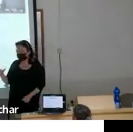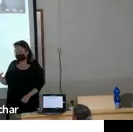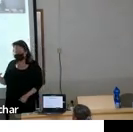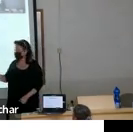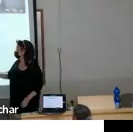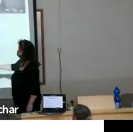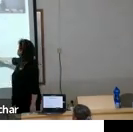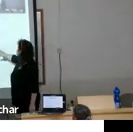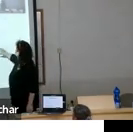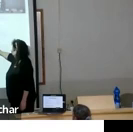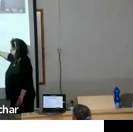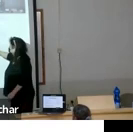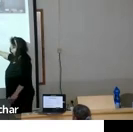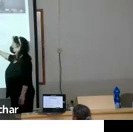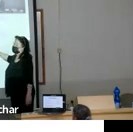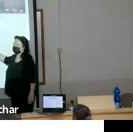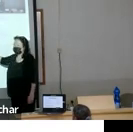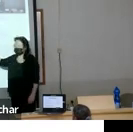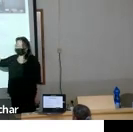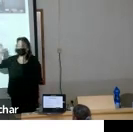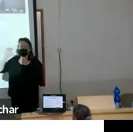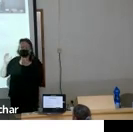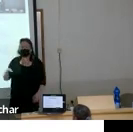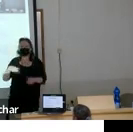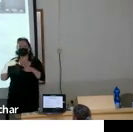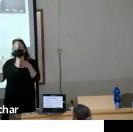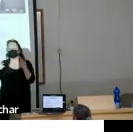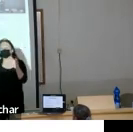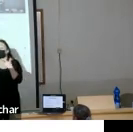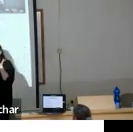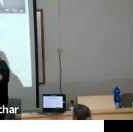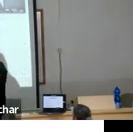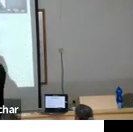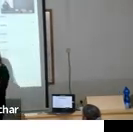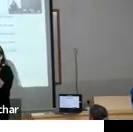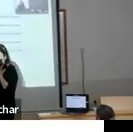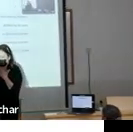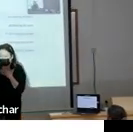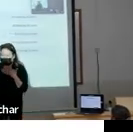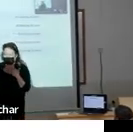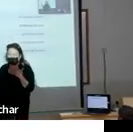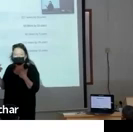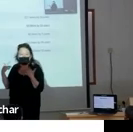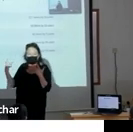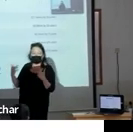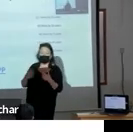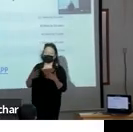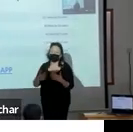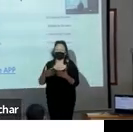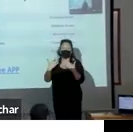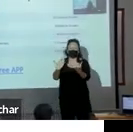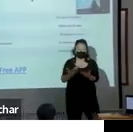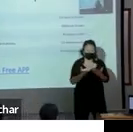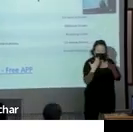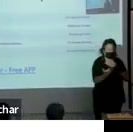had accommodation, 29 users chose to hear, to listen to the text rather than to